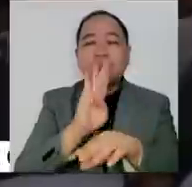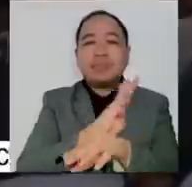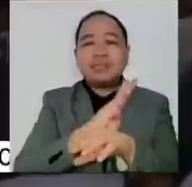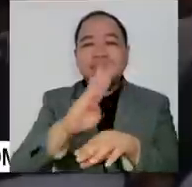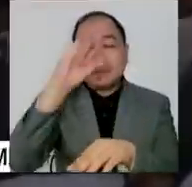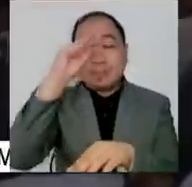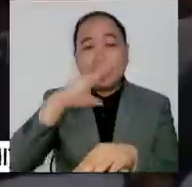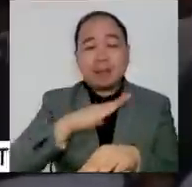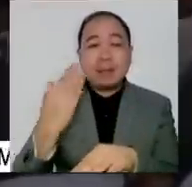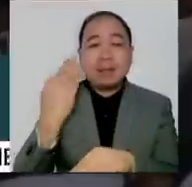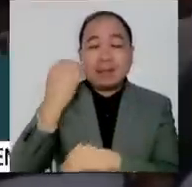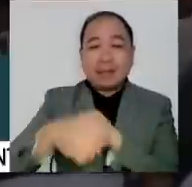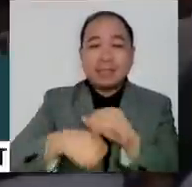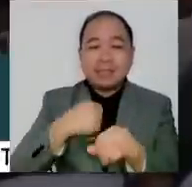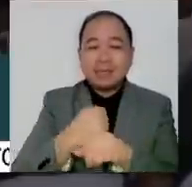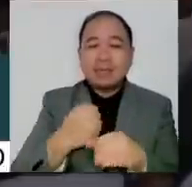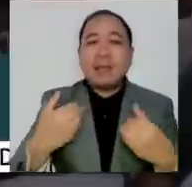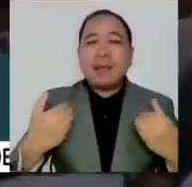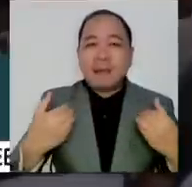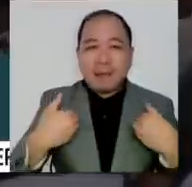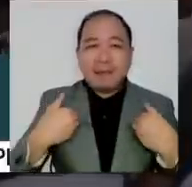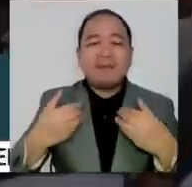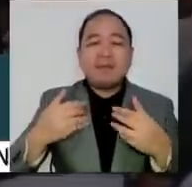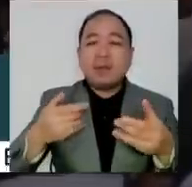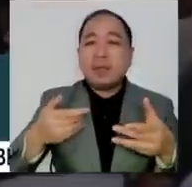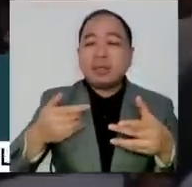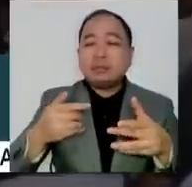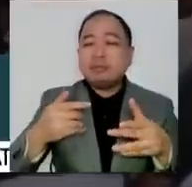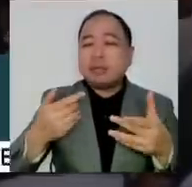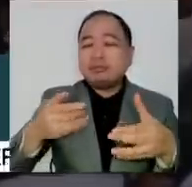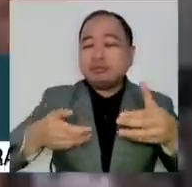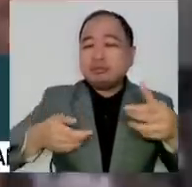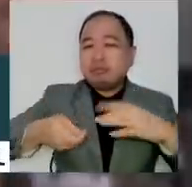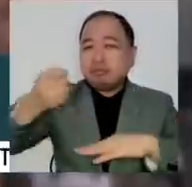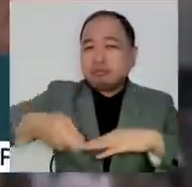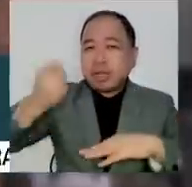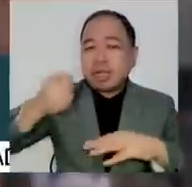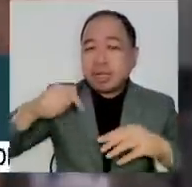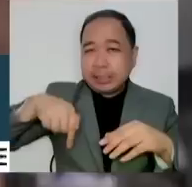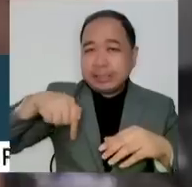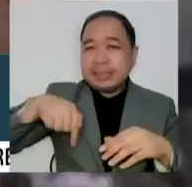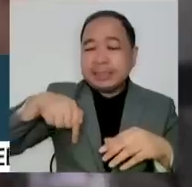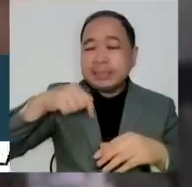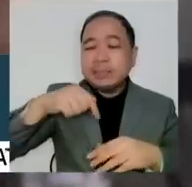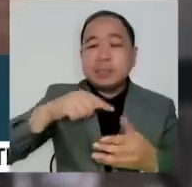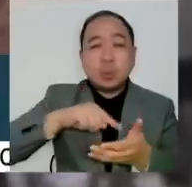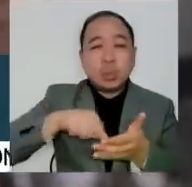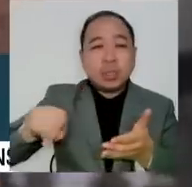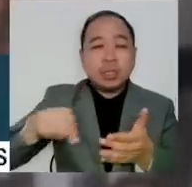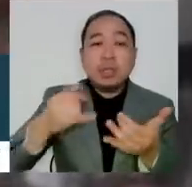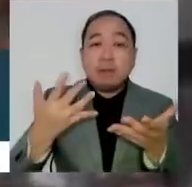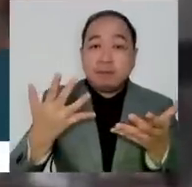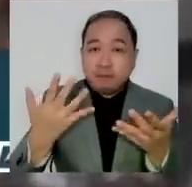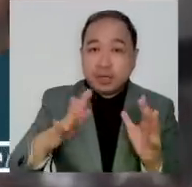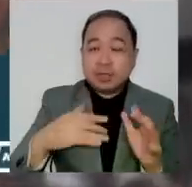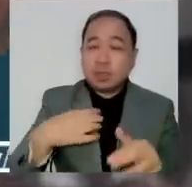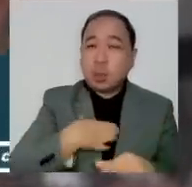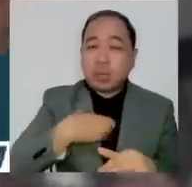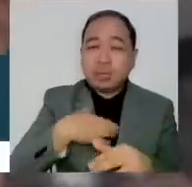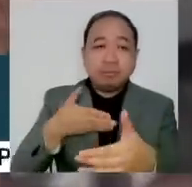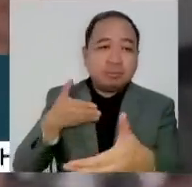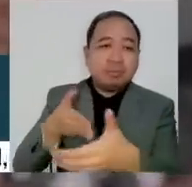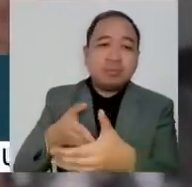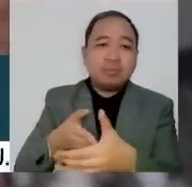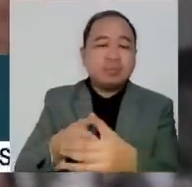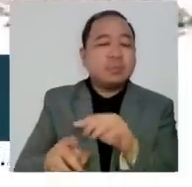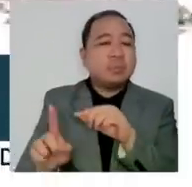undergo court-martial trial this week. The Philippine Army says it has finished reviewing the administrative charges against Brigadier General